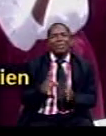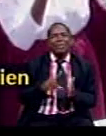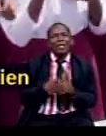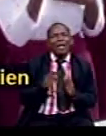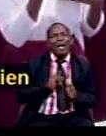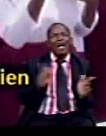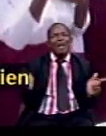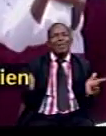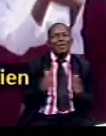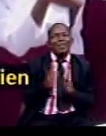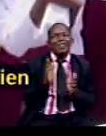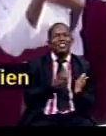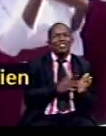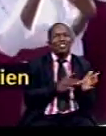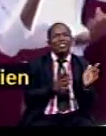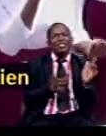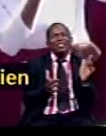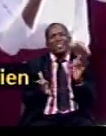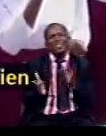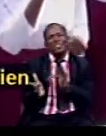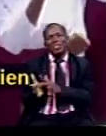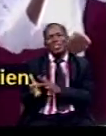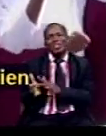Jesus. Now he is